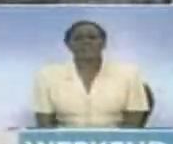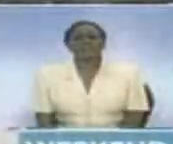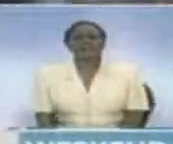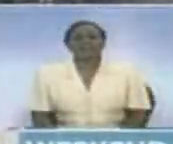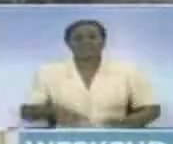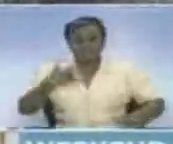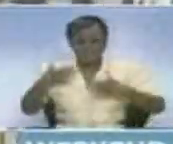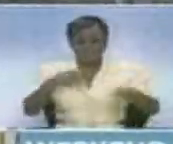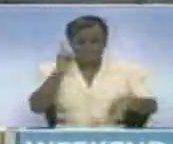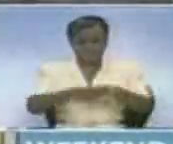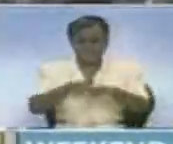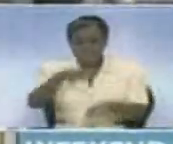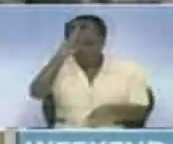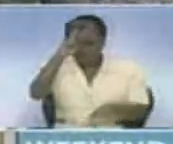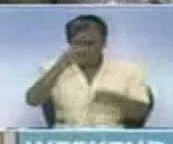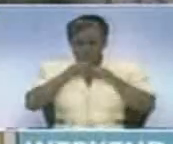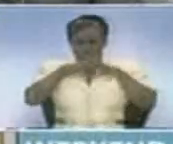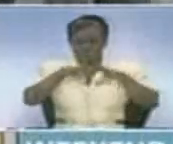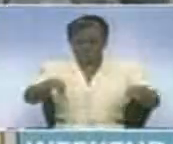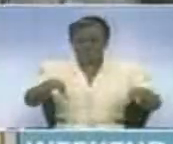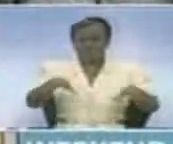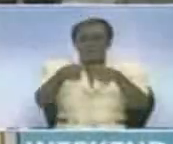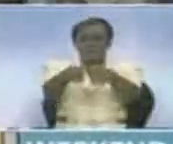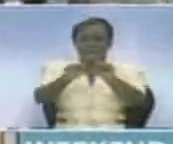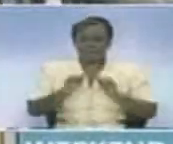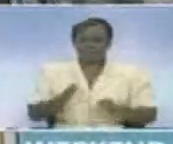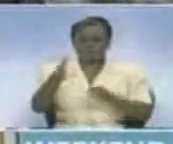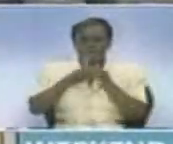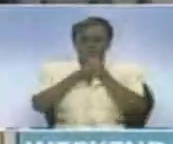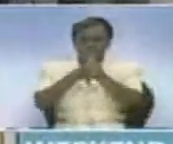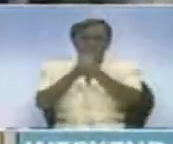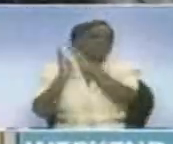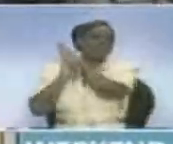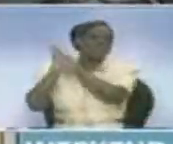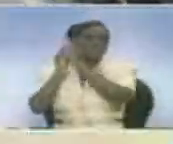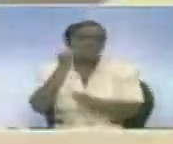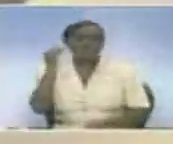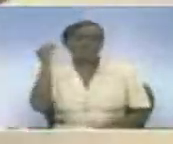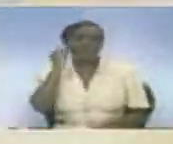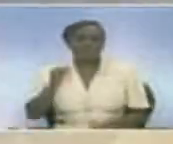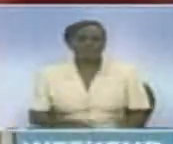Drama as police disperse mourners at Maina Njenga's Kitengela home.